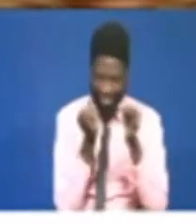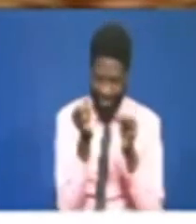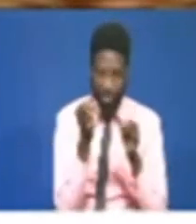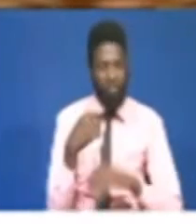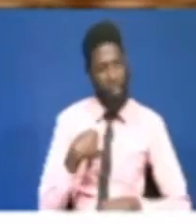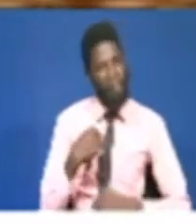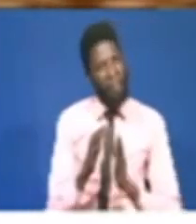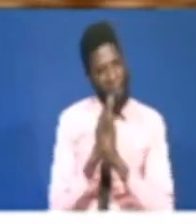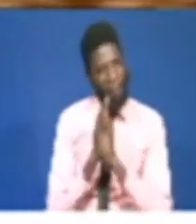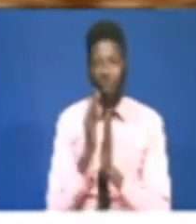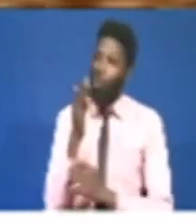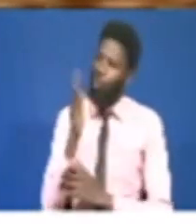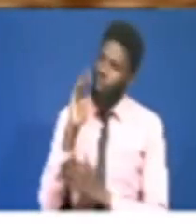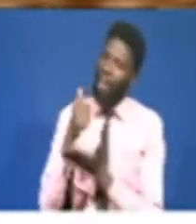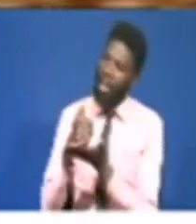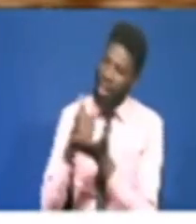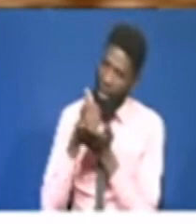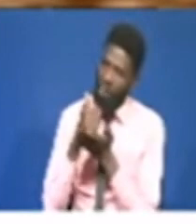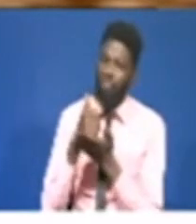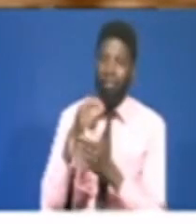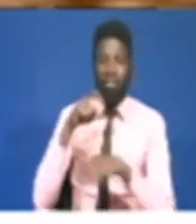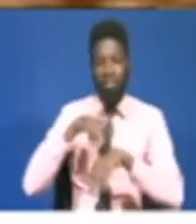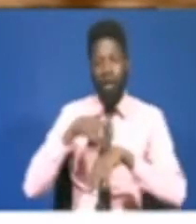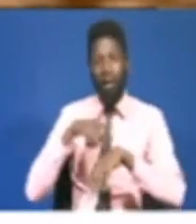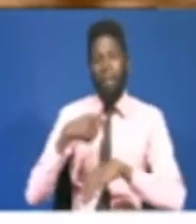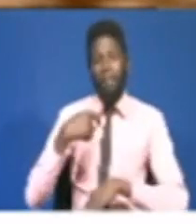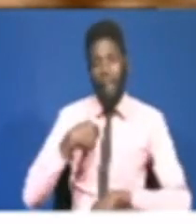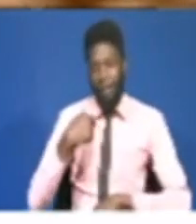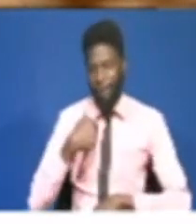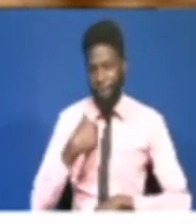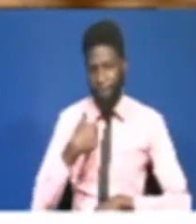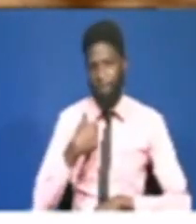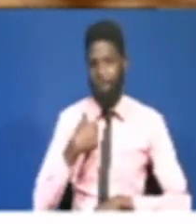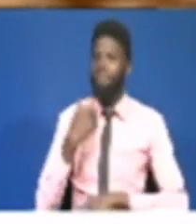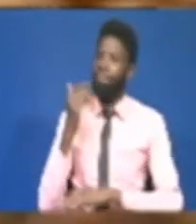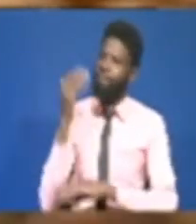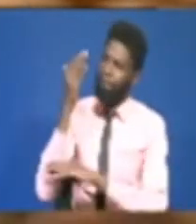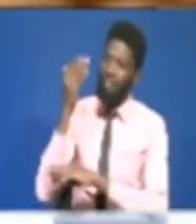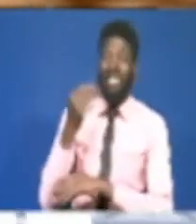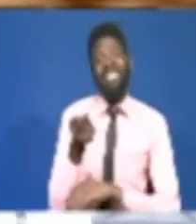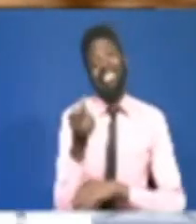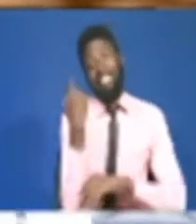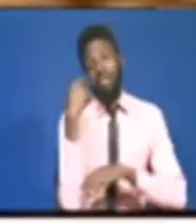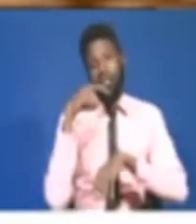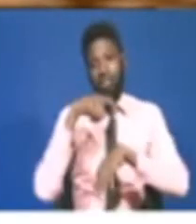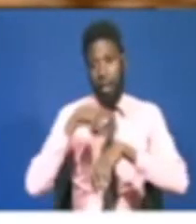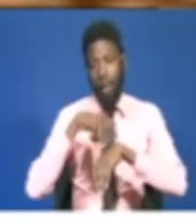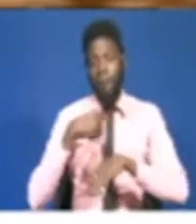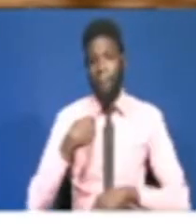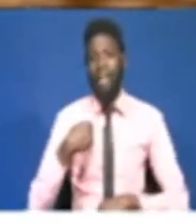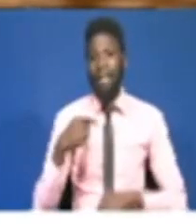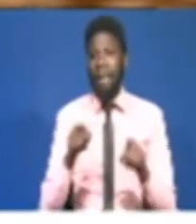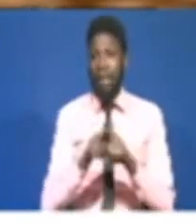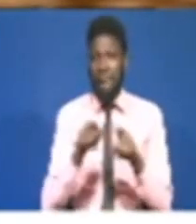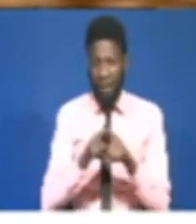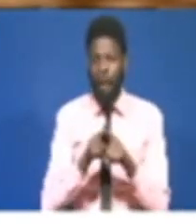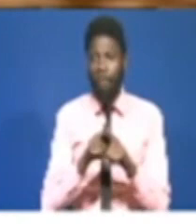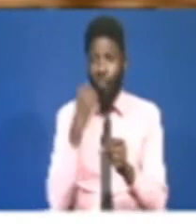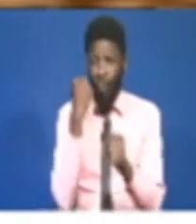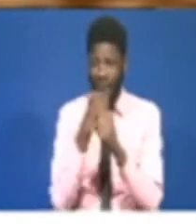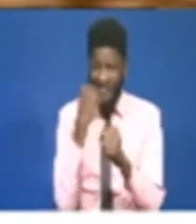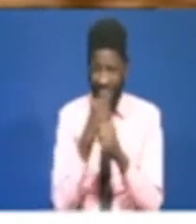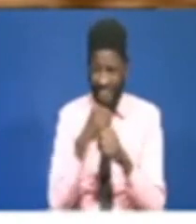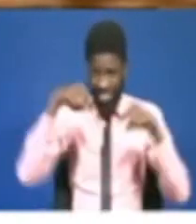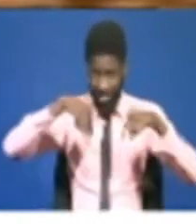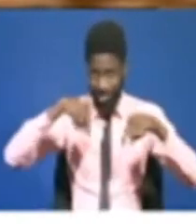strength as I present this. Just yesterday, when I was undertaking this very important national duty, I received a text